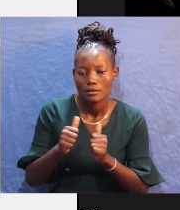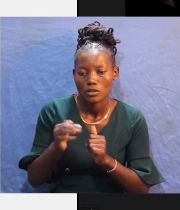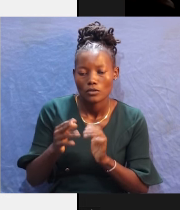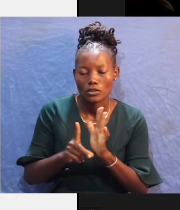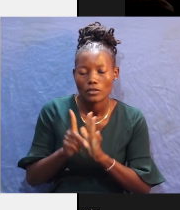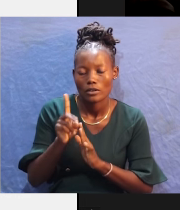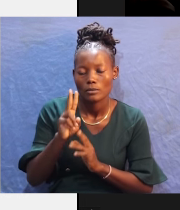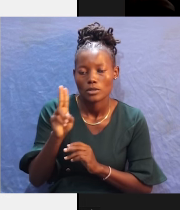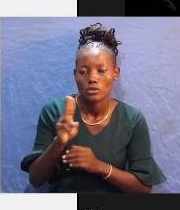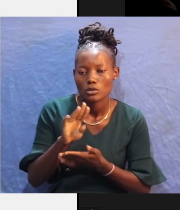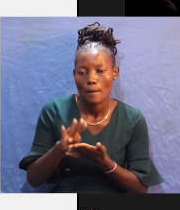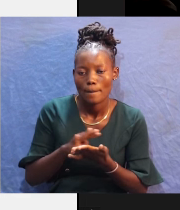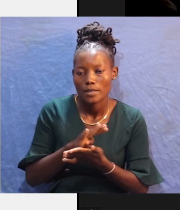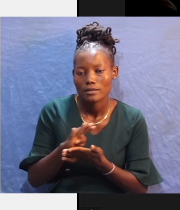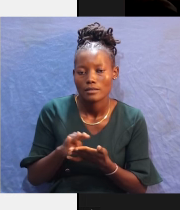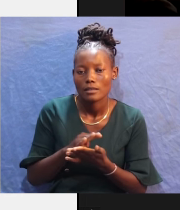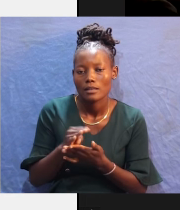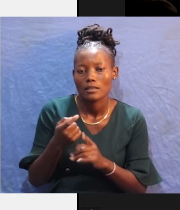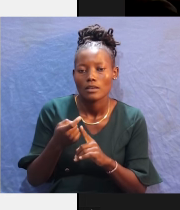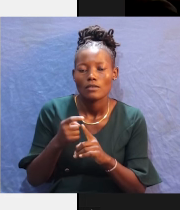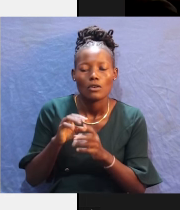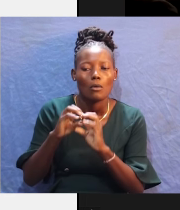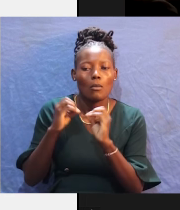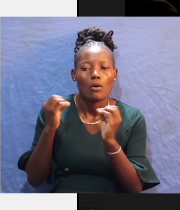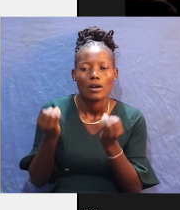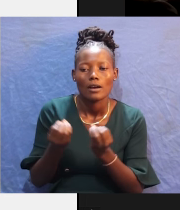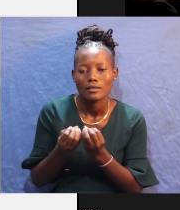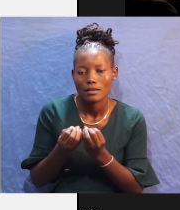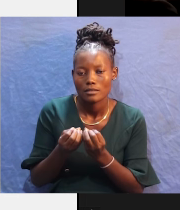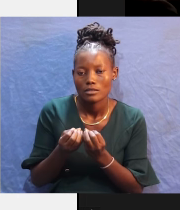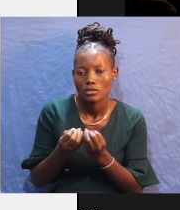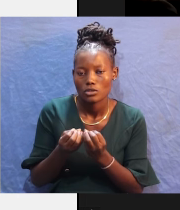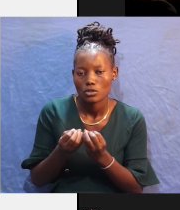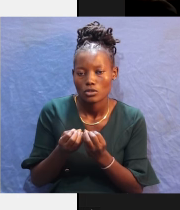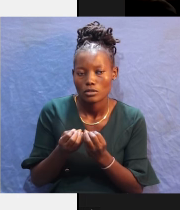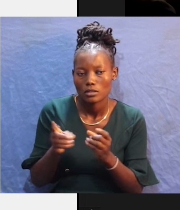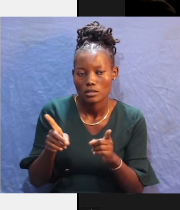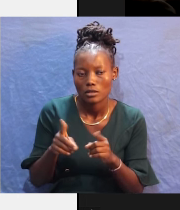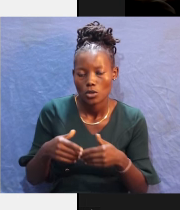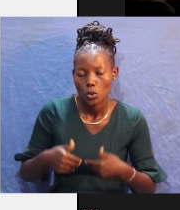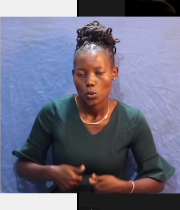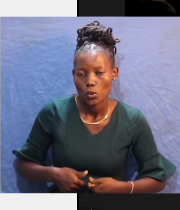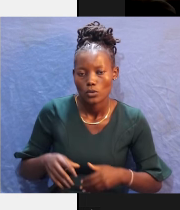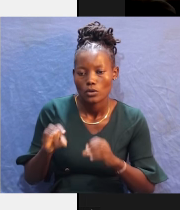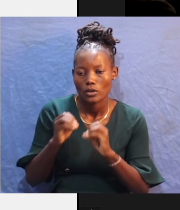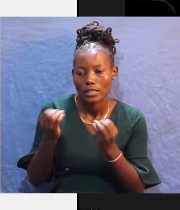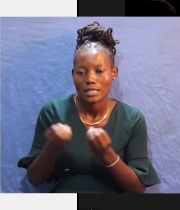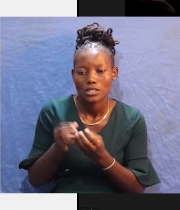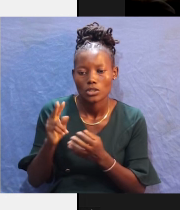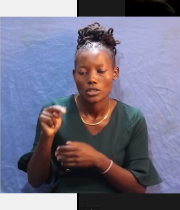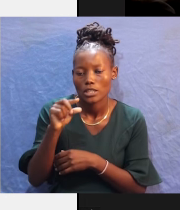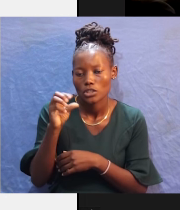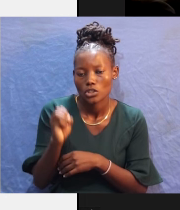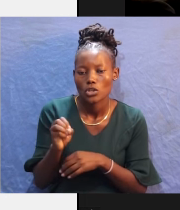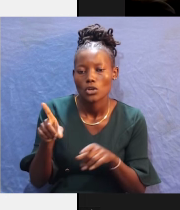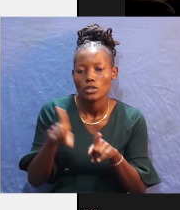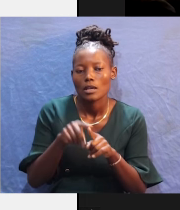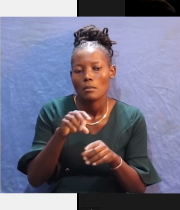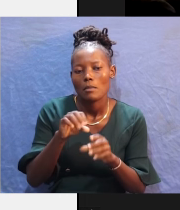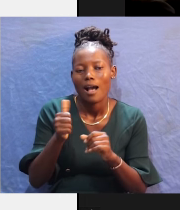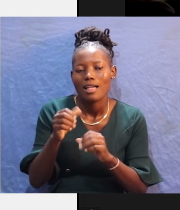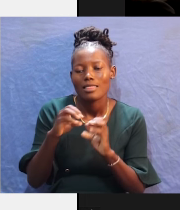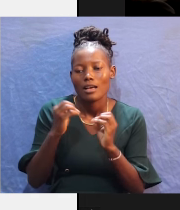it's used basically from organizations, from young youth organizations, NGOs, sport organizations that are